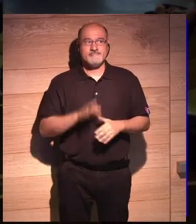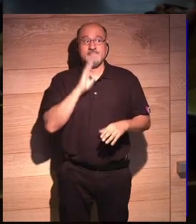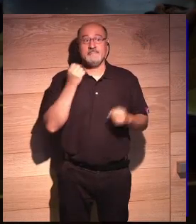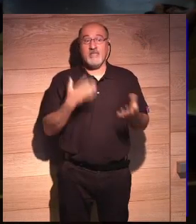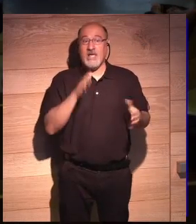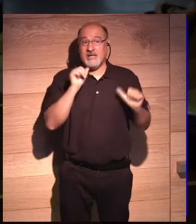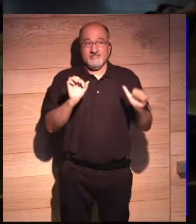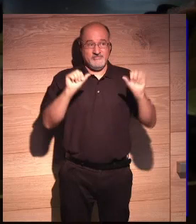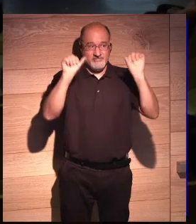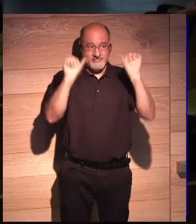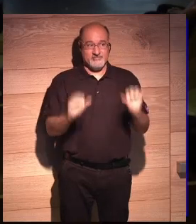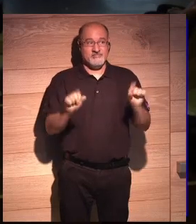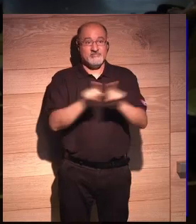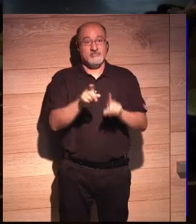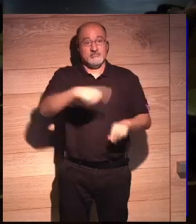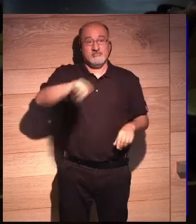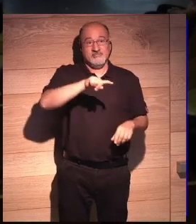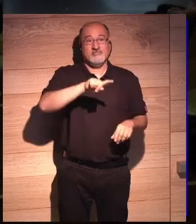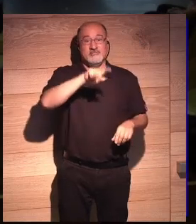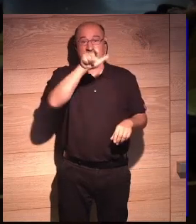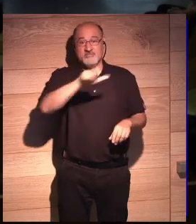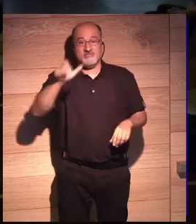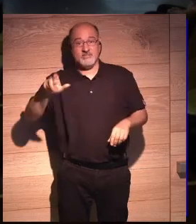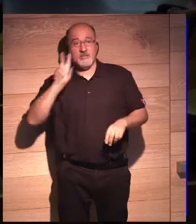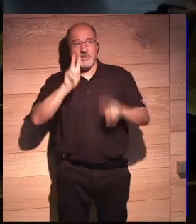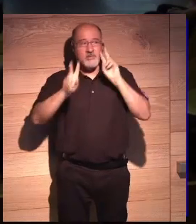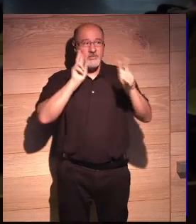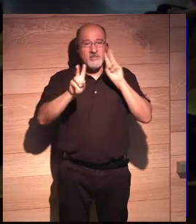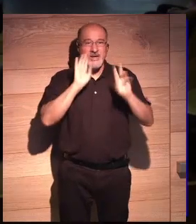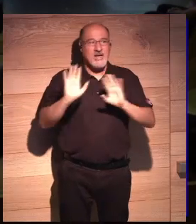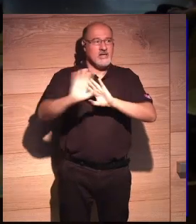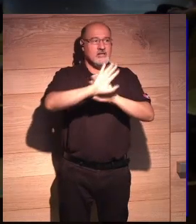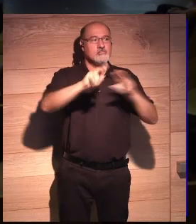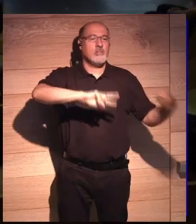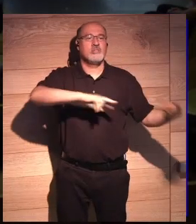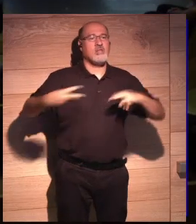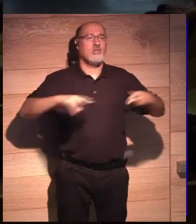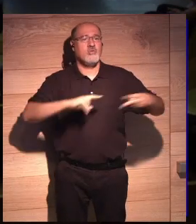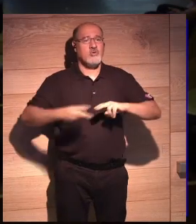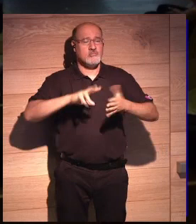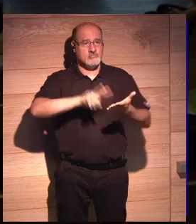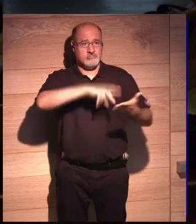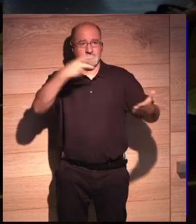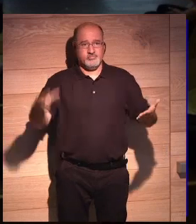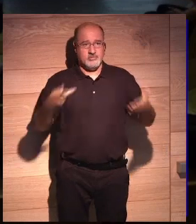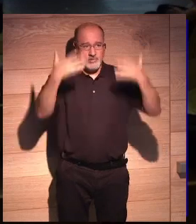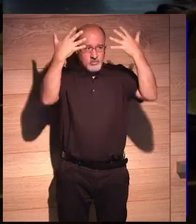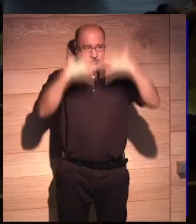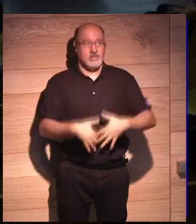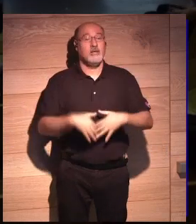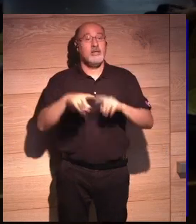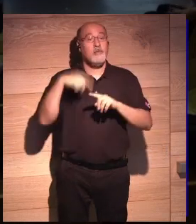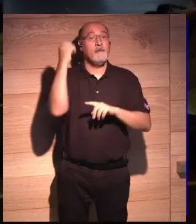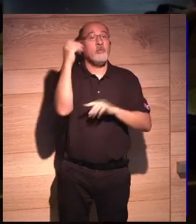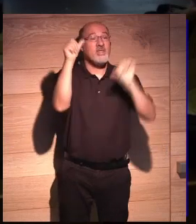Bueno, pues para los que... Well, for those of you, I see many of you with the headset. There is